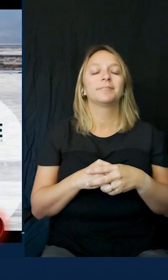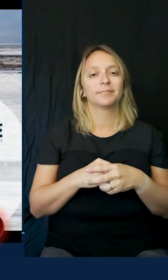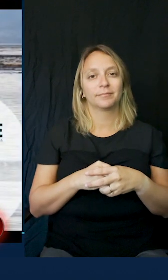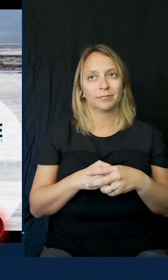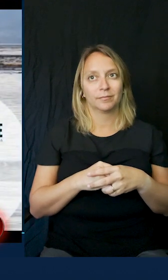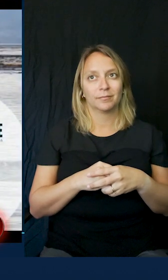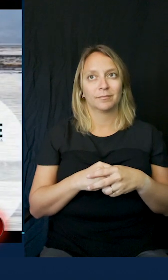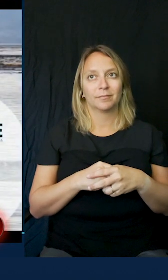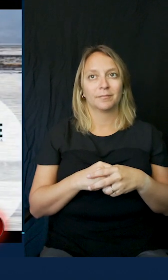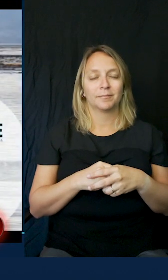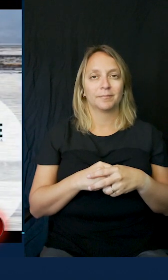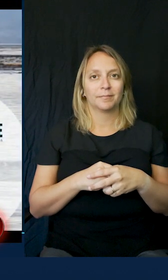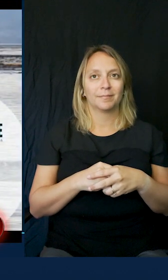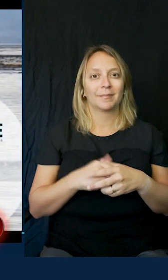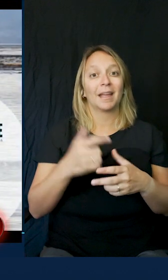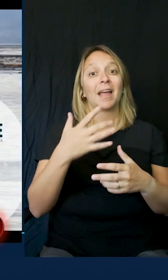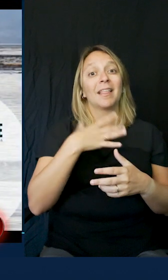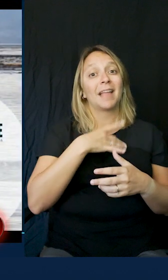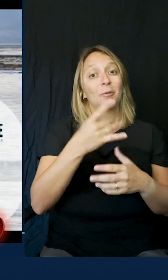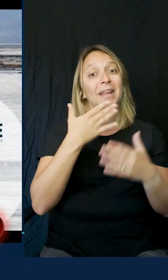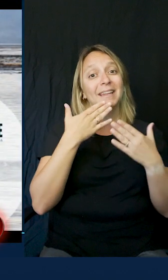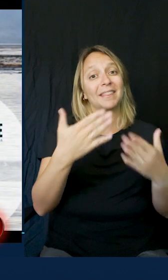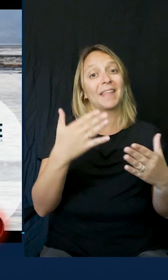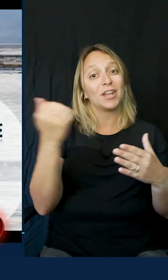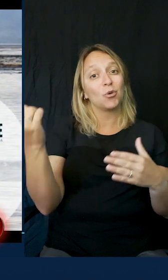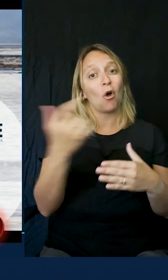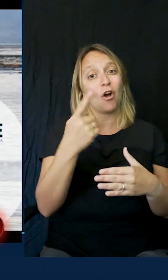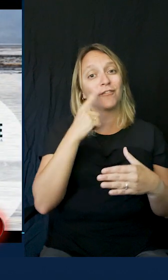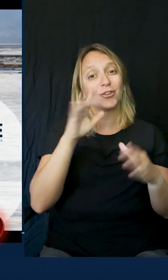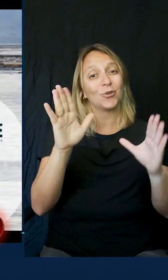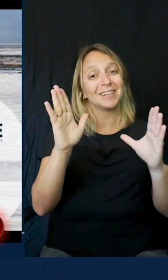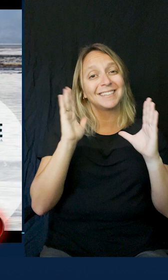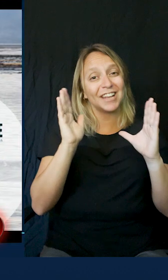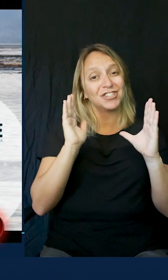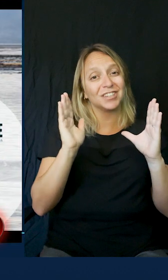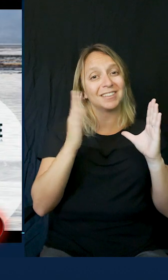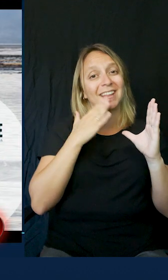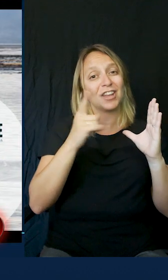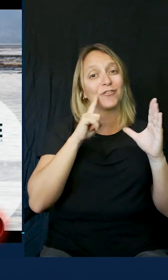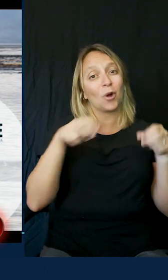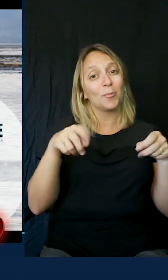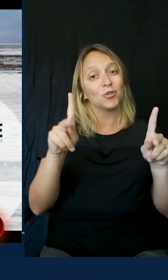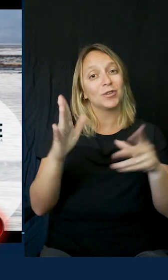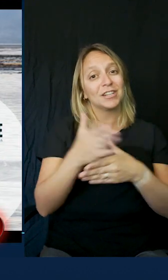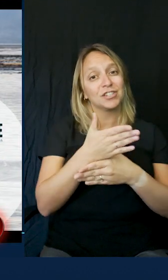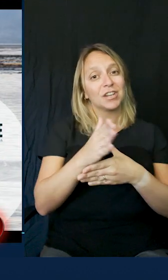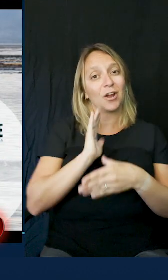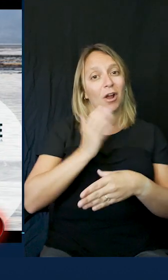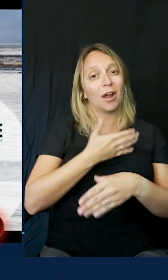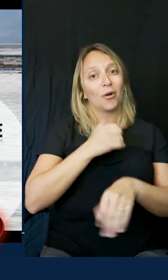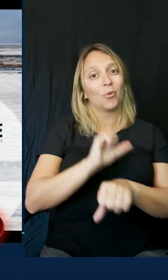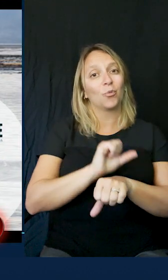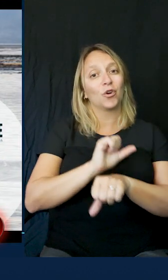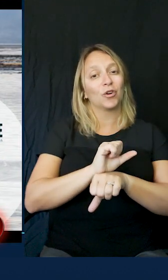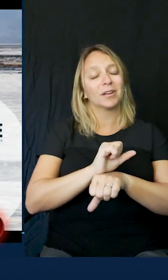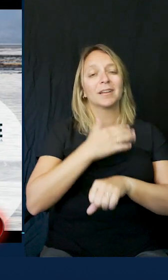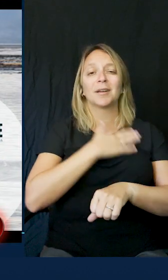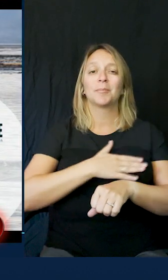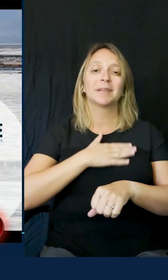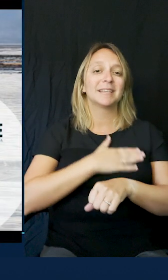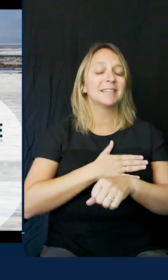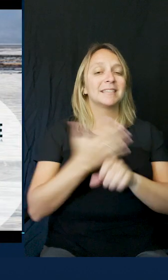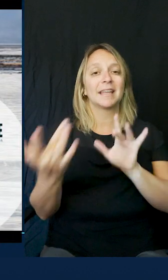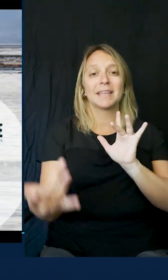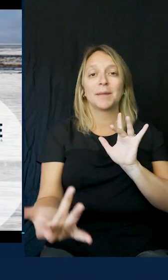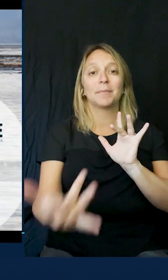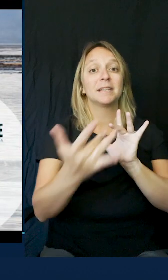And with that, I'd like to thank you all for your attention and for the opportunity to share with you some of the work we're doing. Please keep in